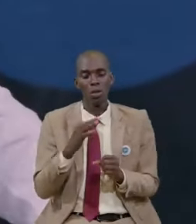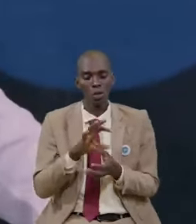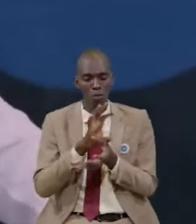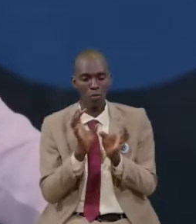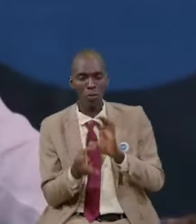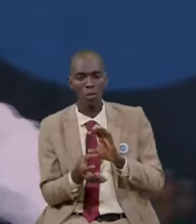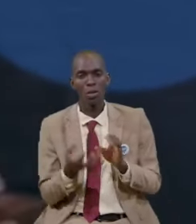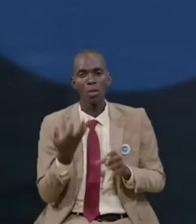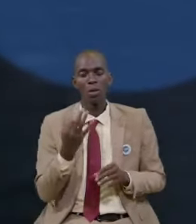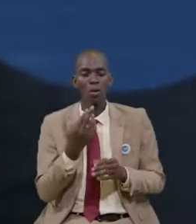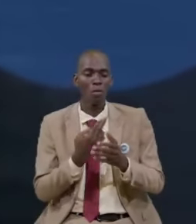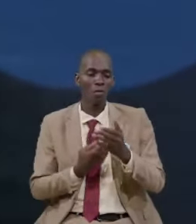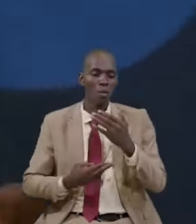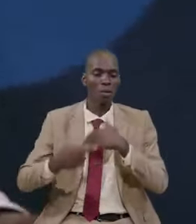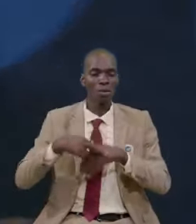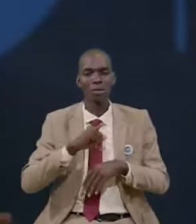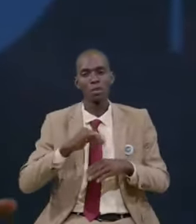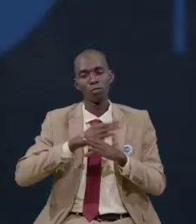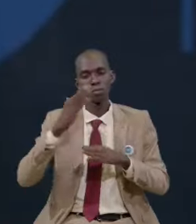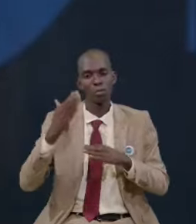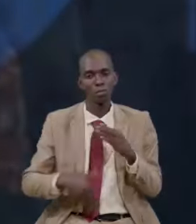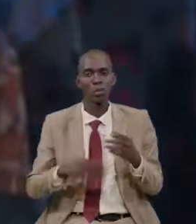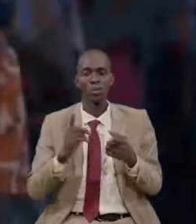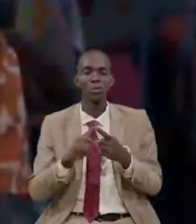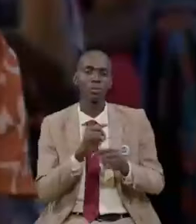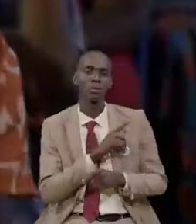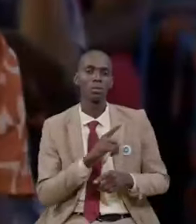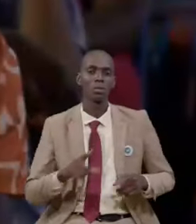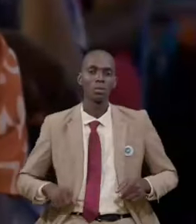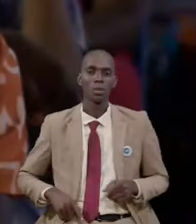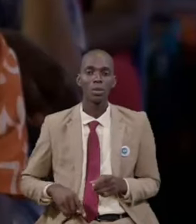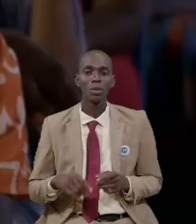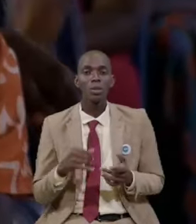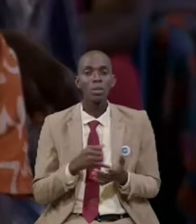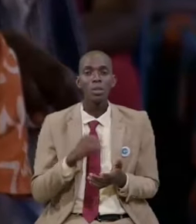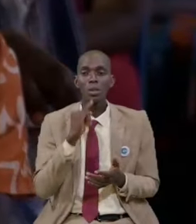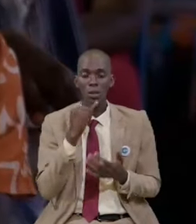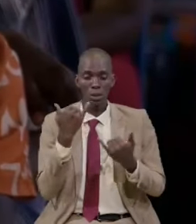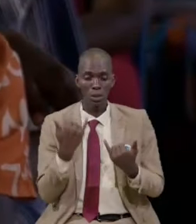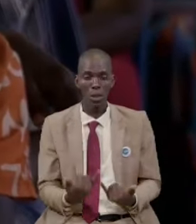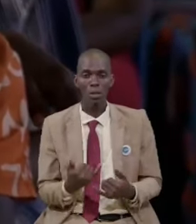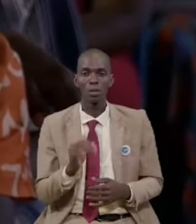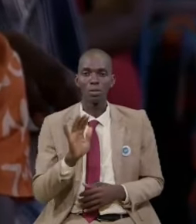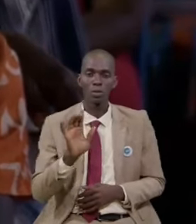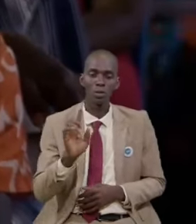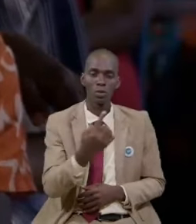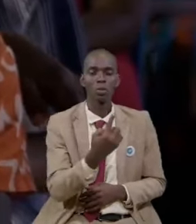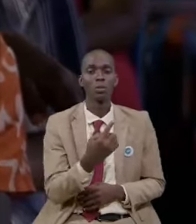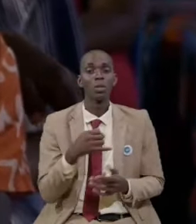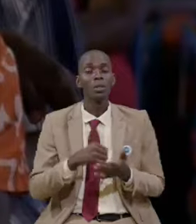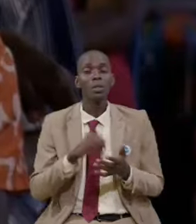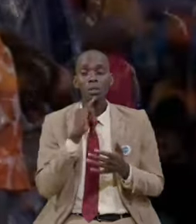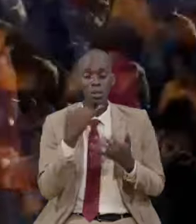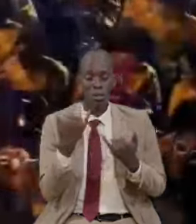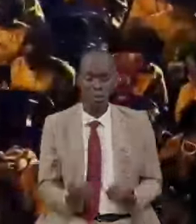returning totally unto the Lord. It's now your turn. And it's now your turn to say, Lord,